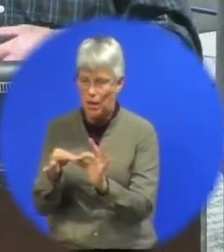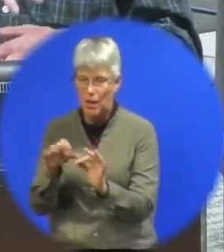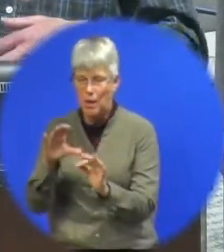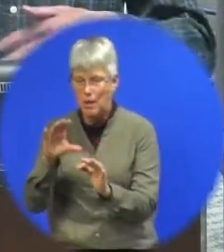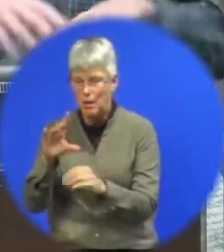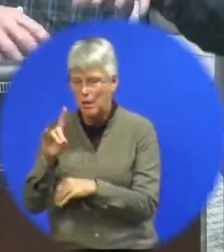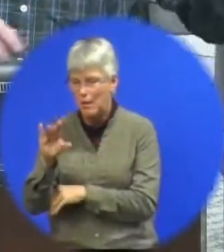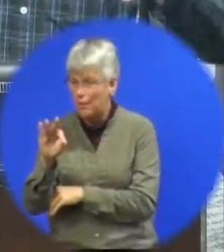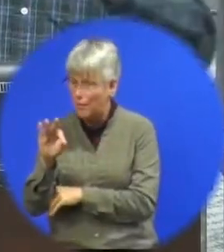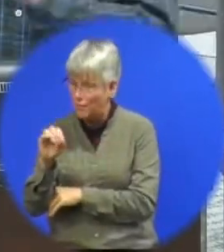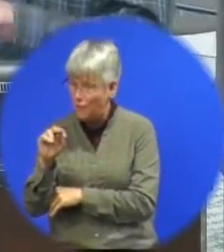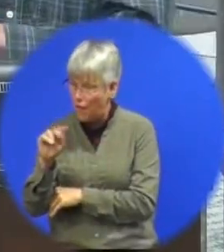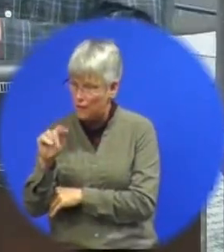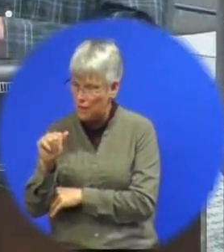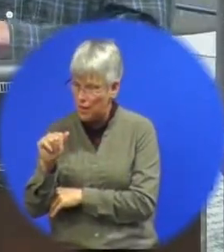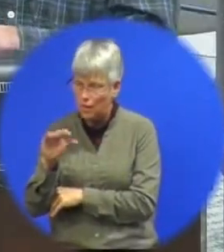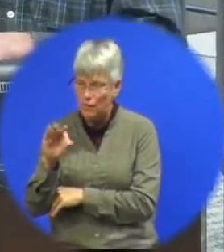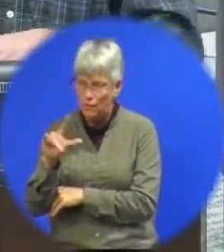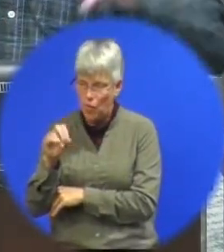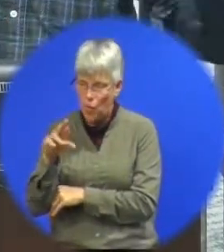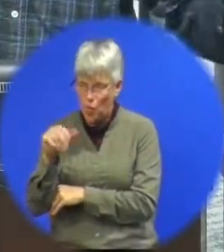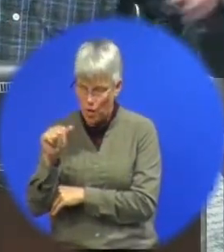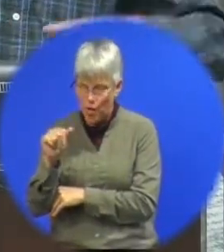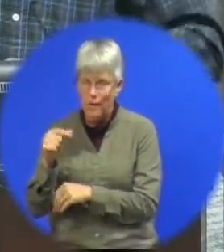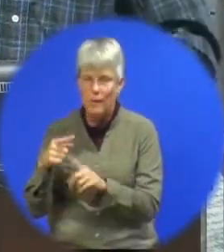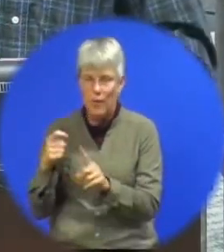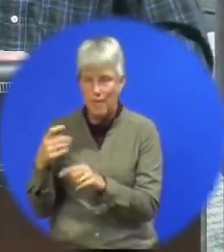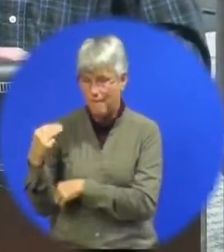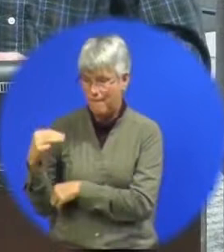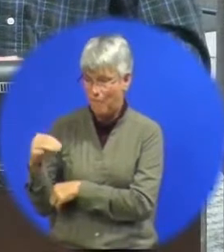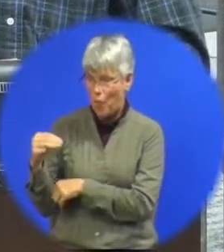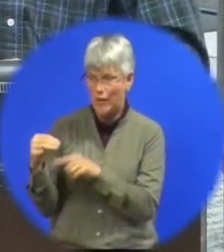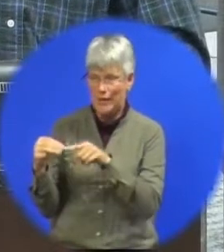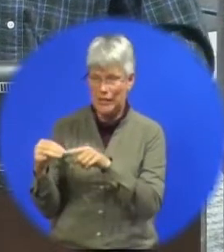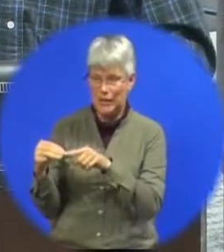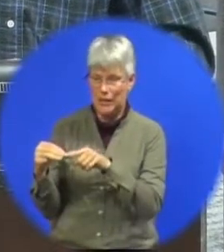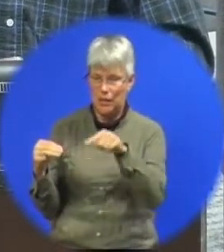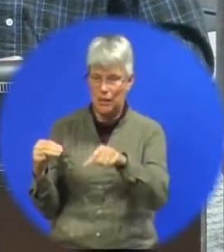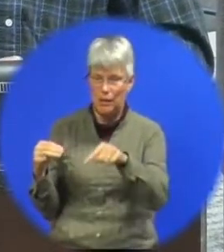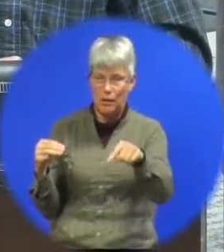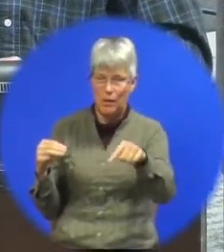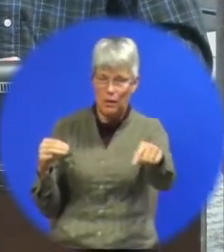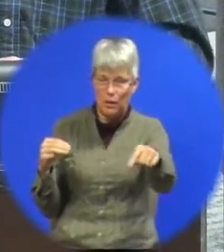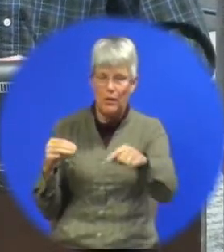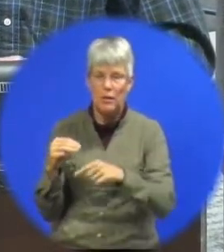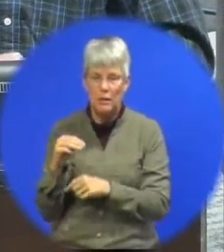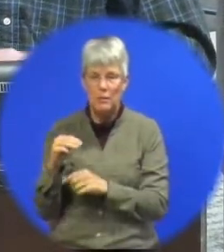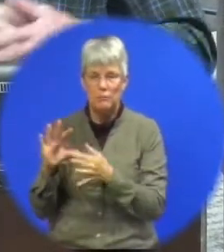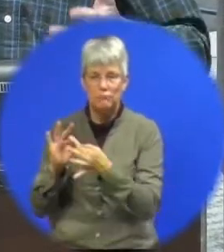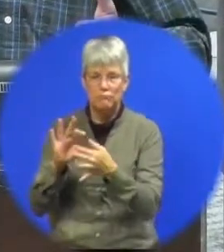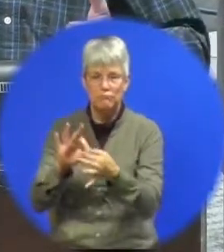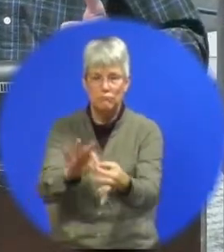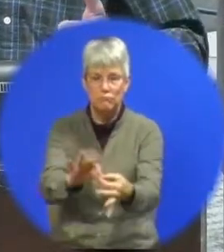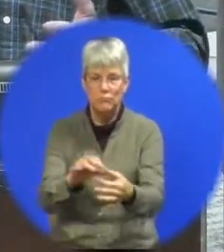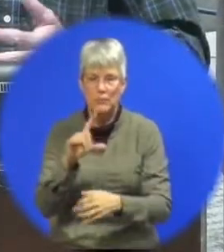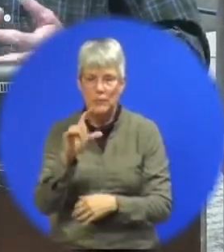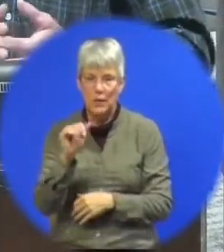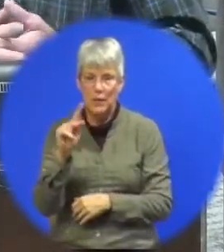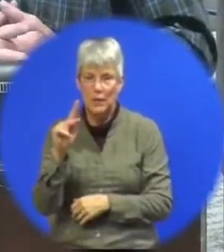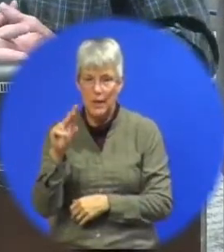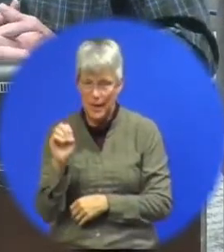as it hopscotches, from downtown Morganton to Lake James. So, in addition to